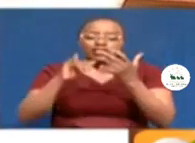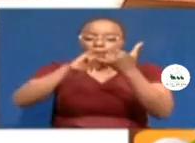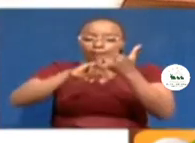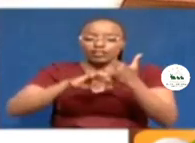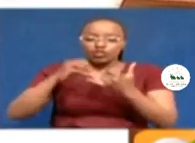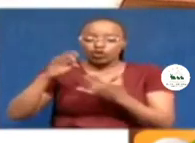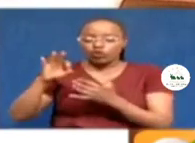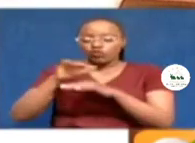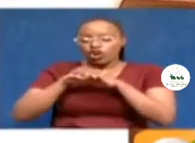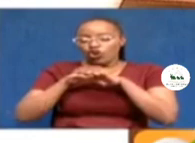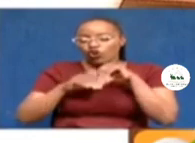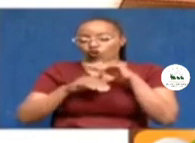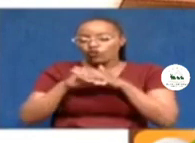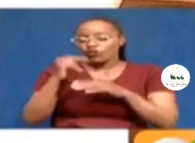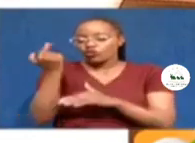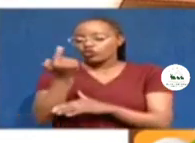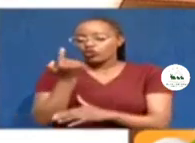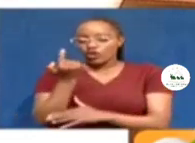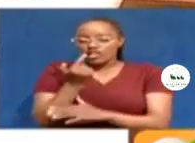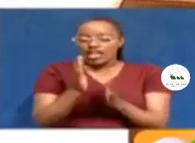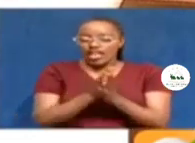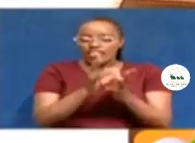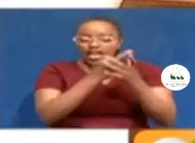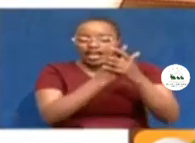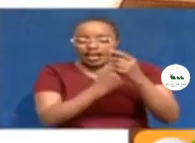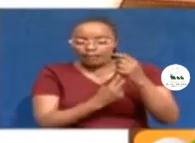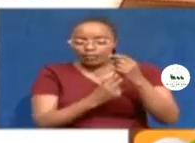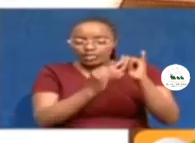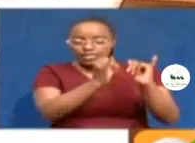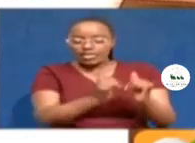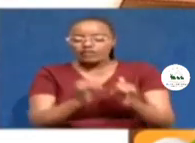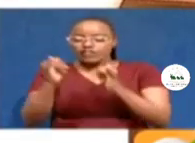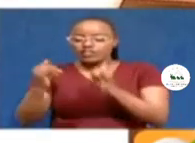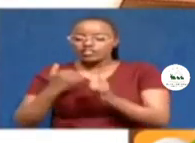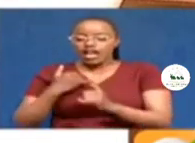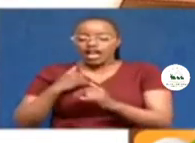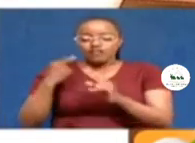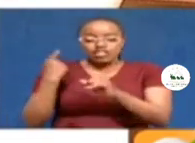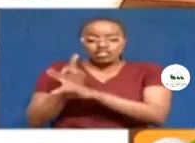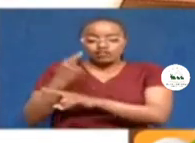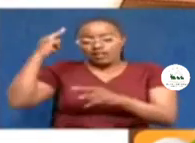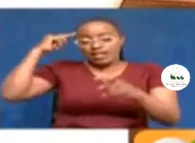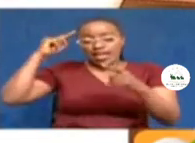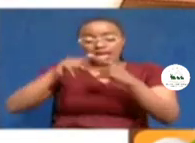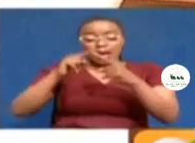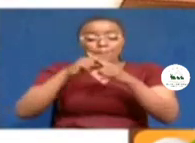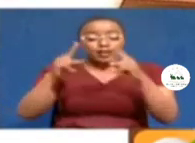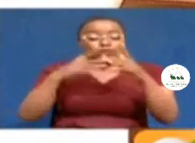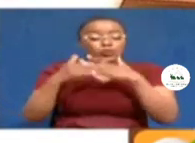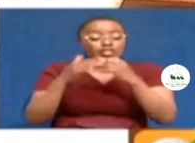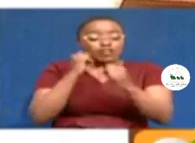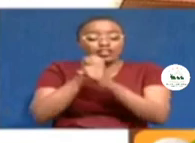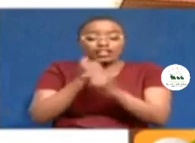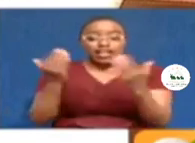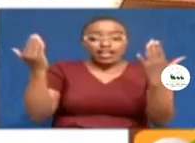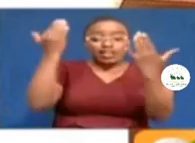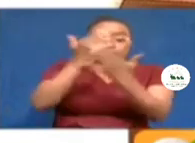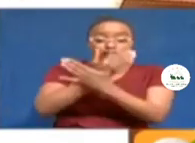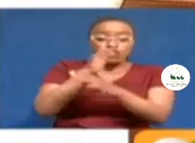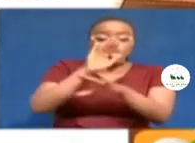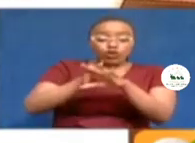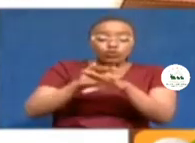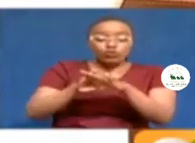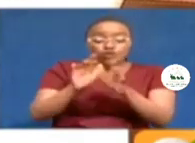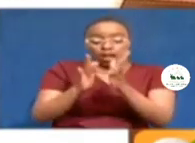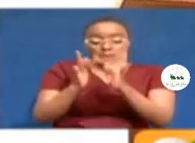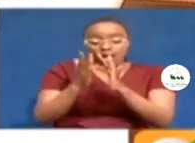of convenience, and the couples each had different dreams. But what is done in darkness, as the good book